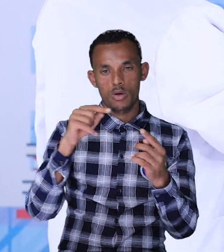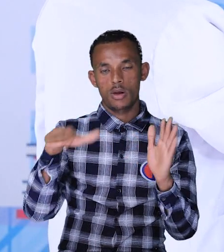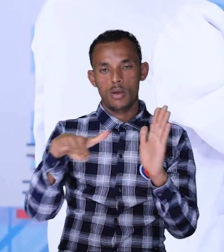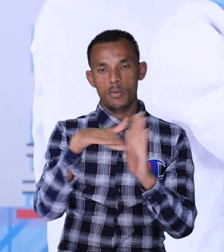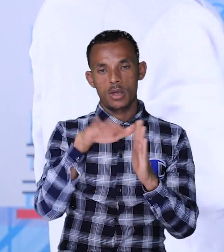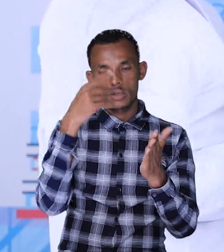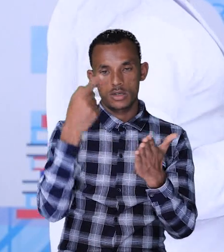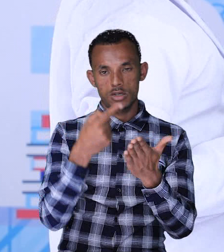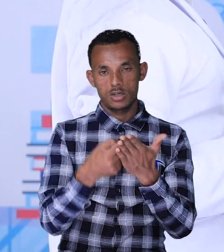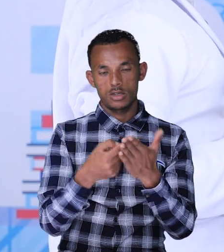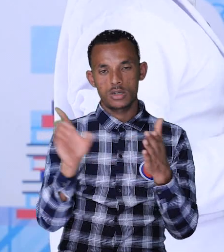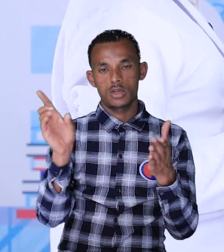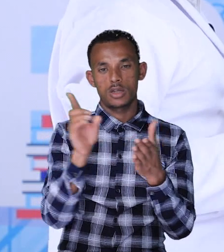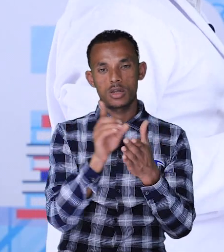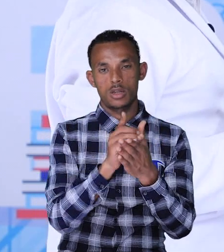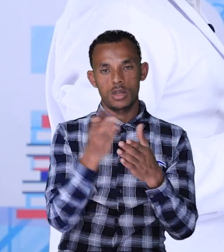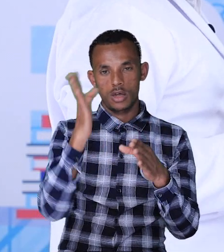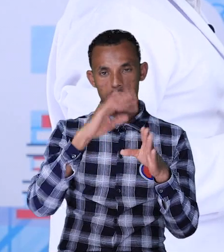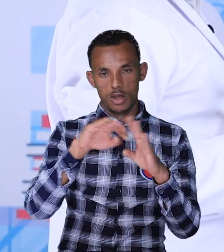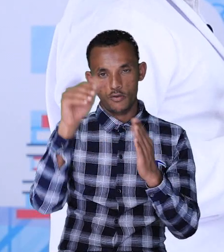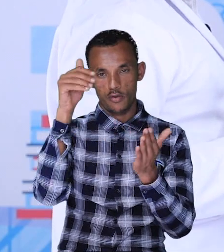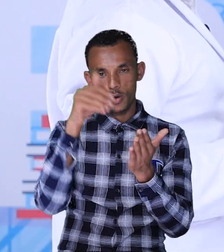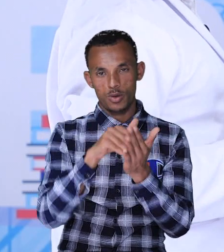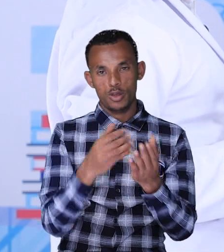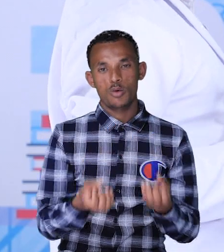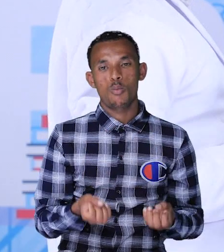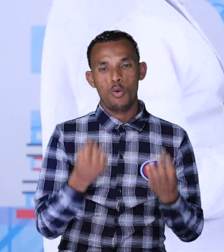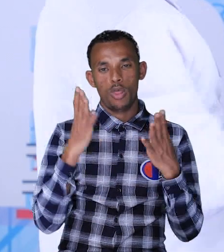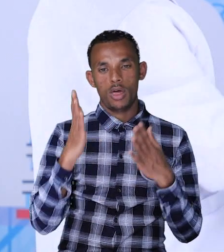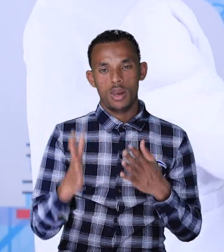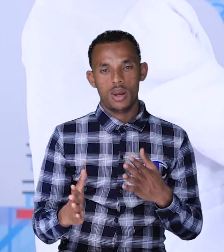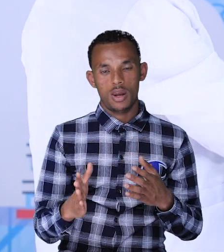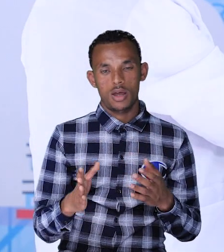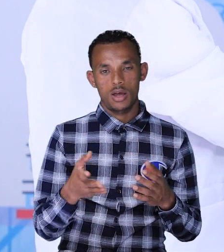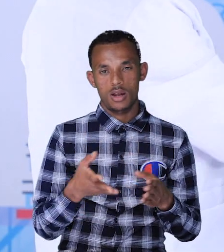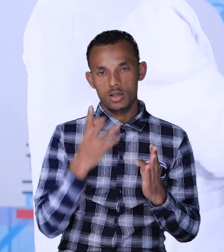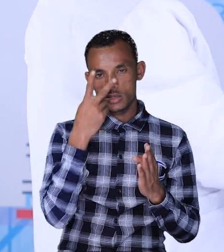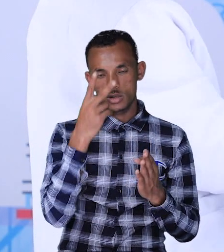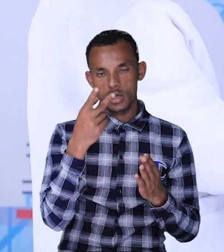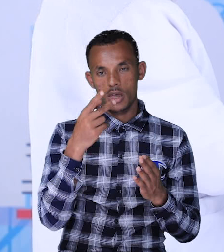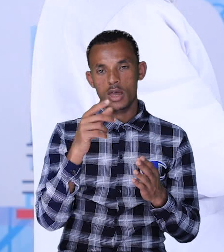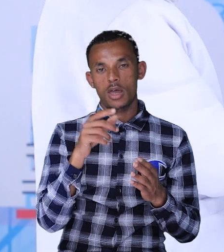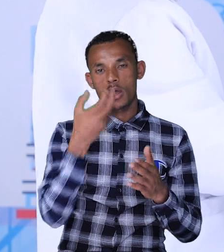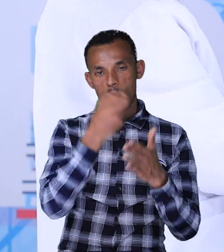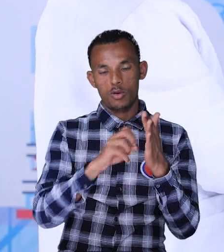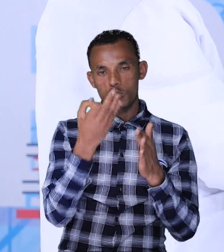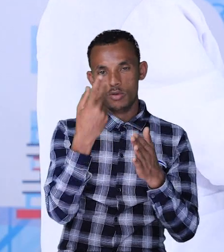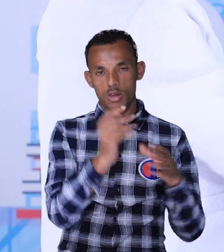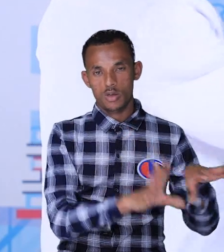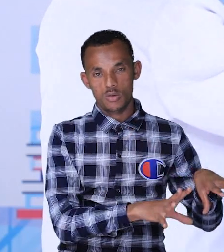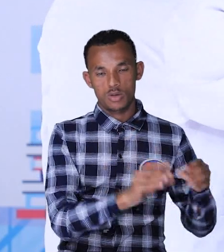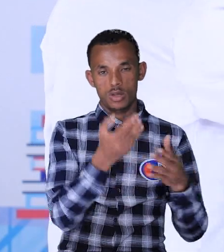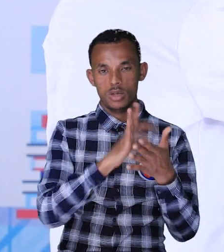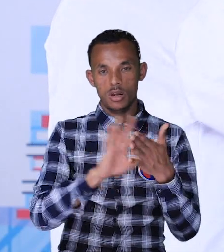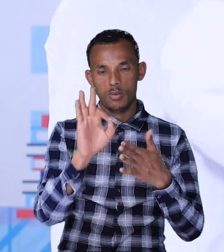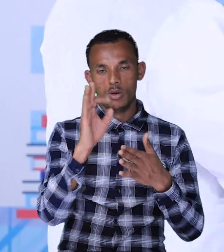represent this data into a frequency polygon. Let's assume these are the marks of students. The